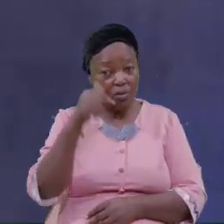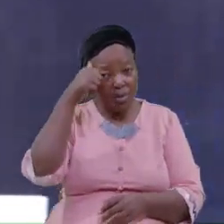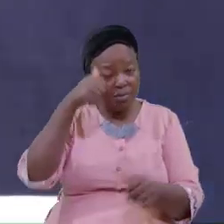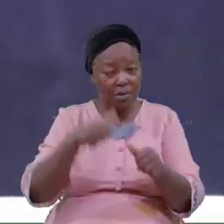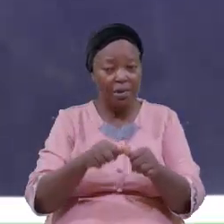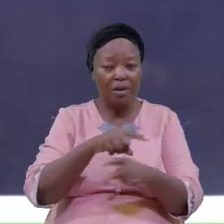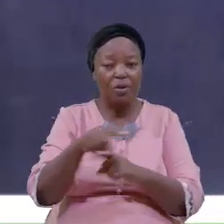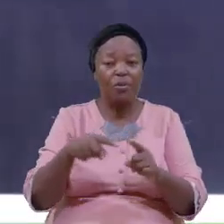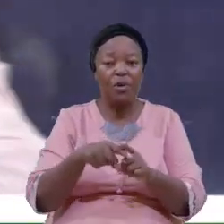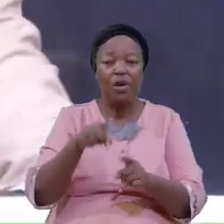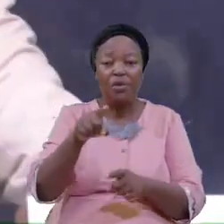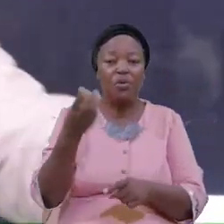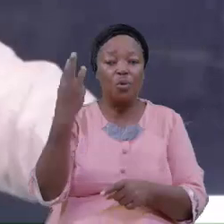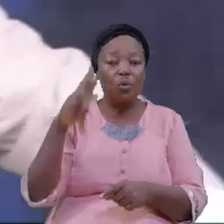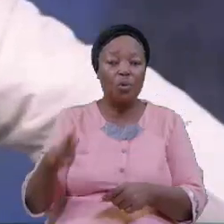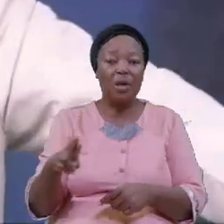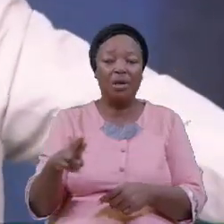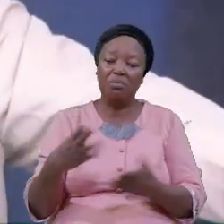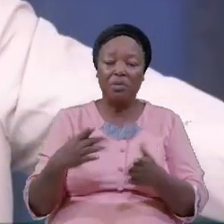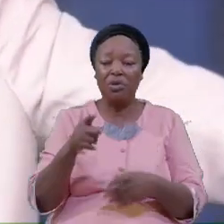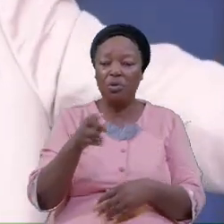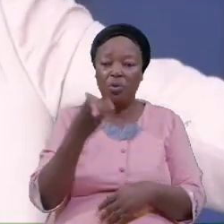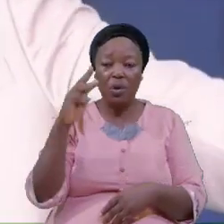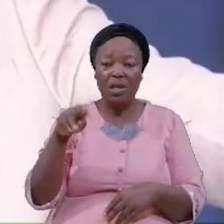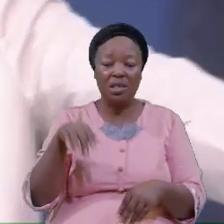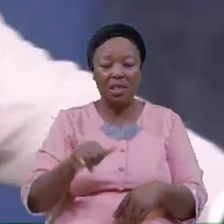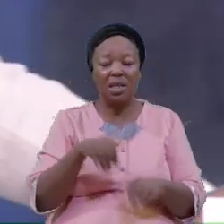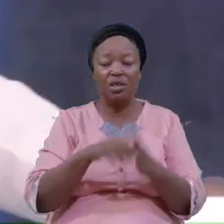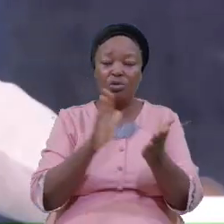maybe if you're still in school, high school, university?